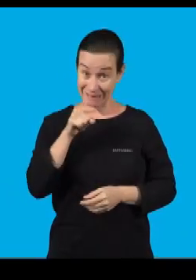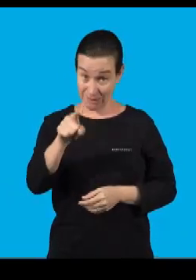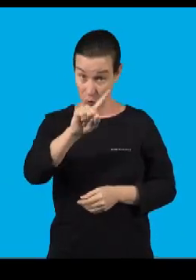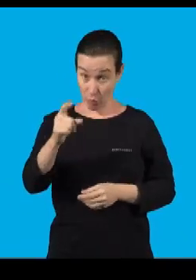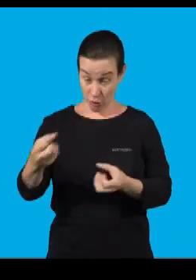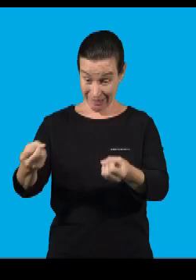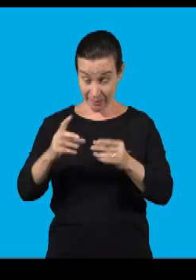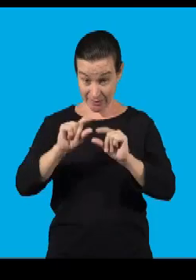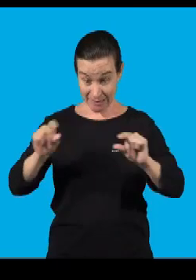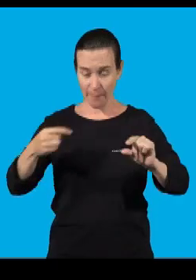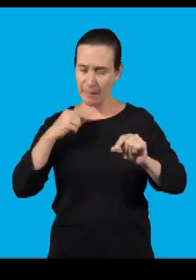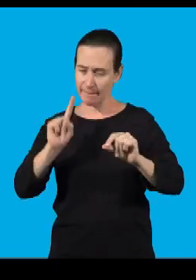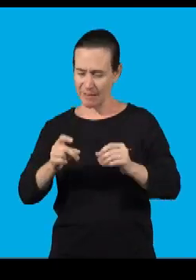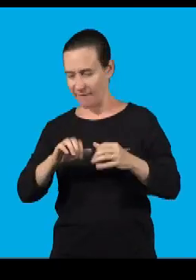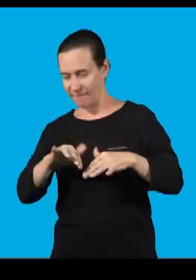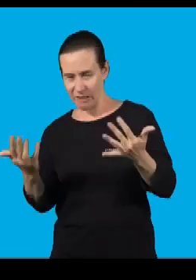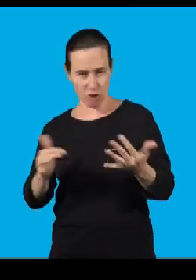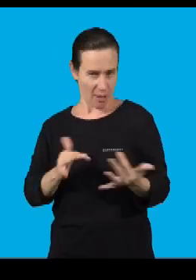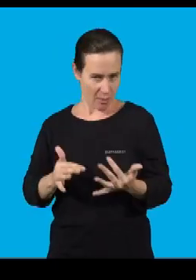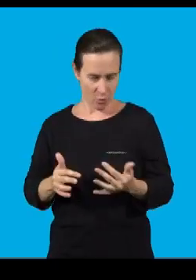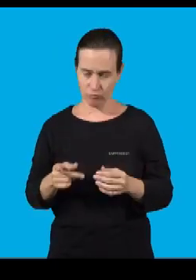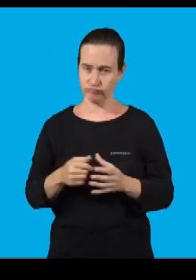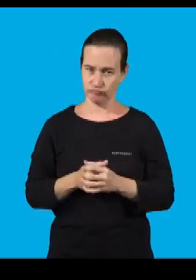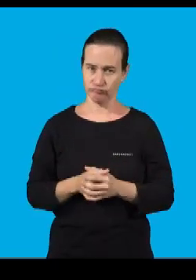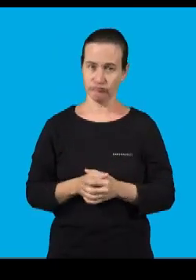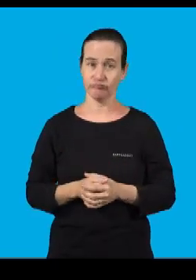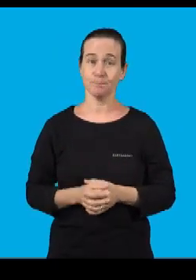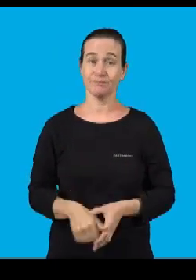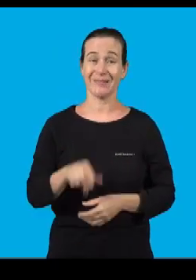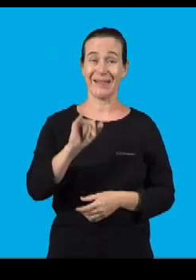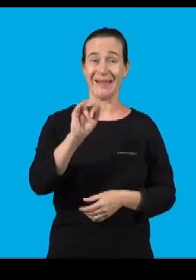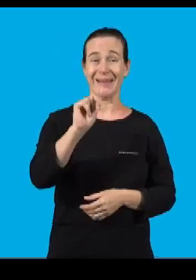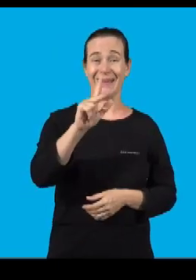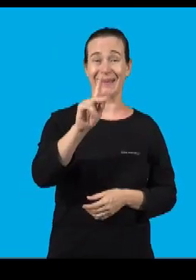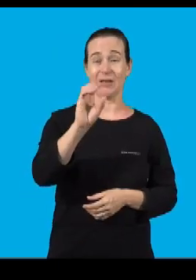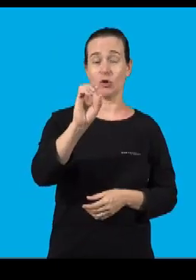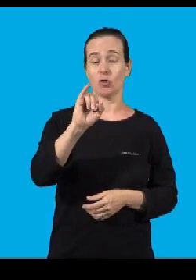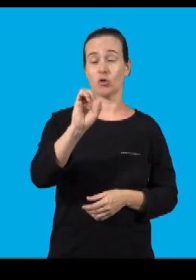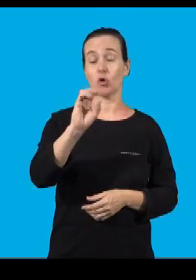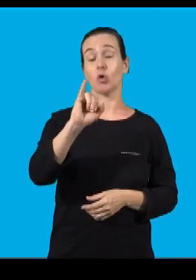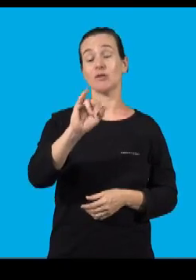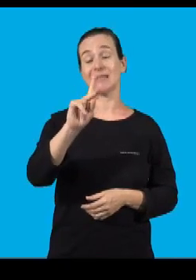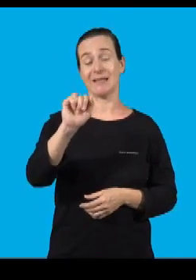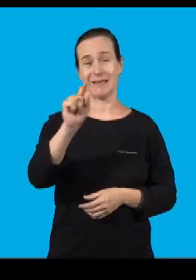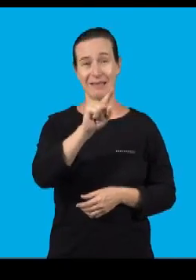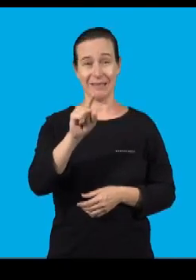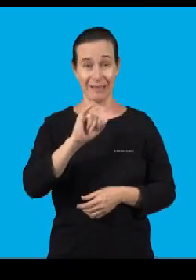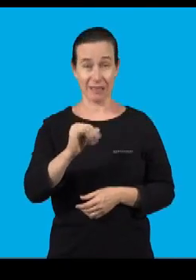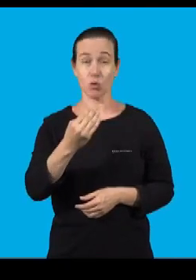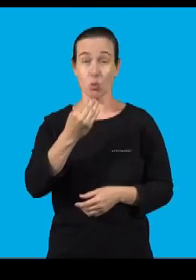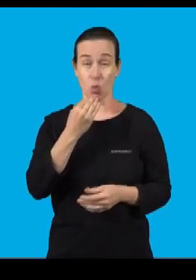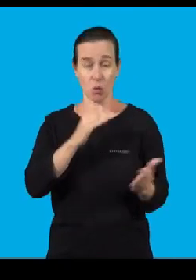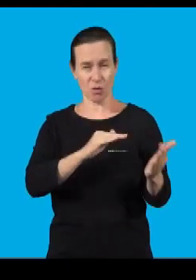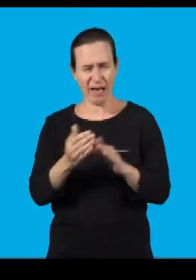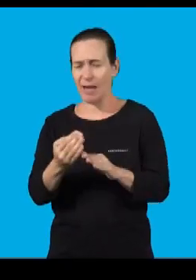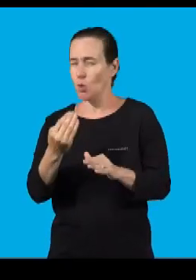a statement and you have to complete that. So, the Inkosikazi who has died is. So,